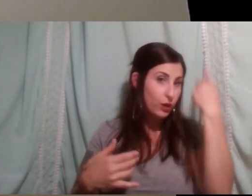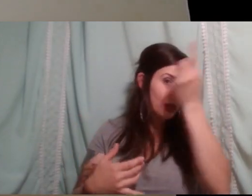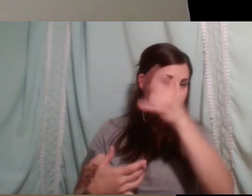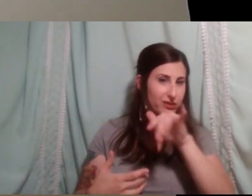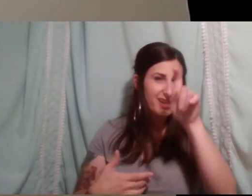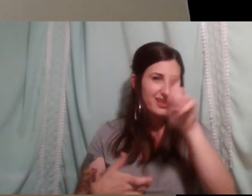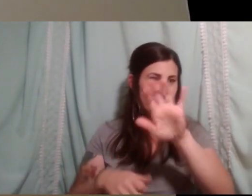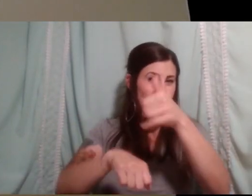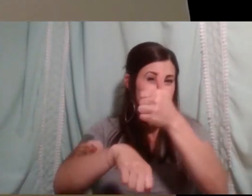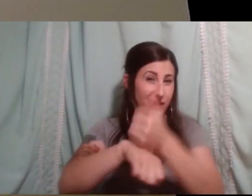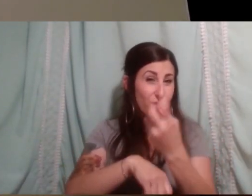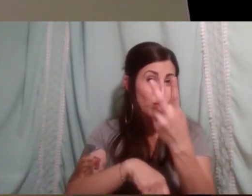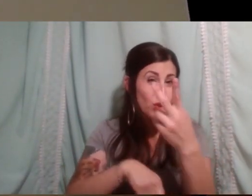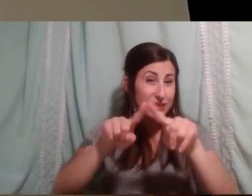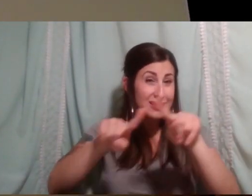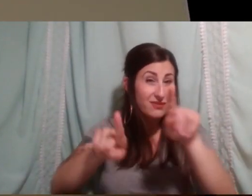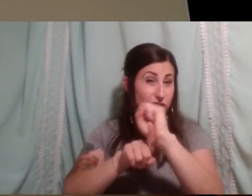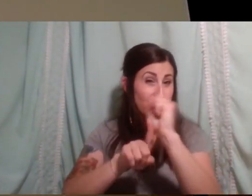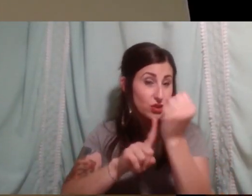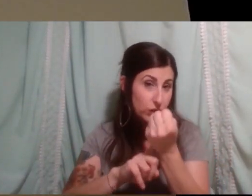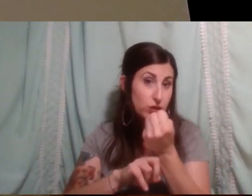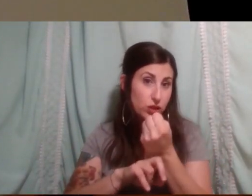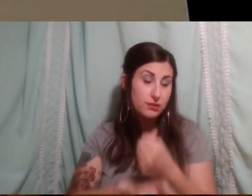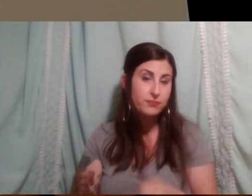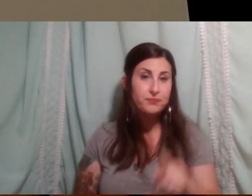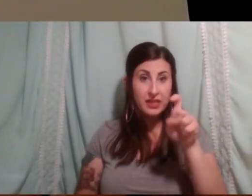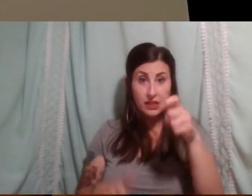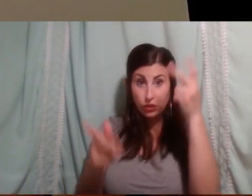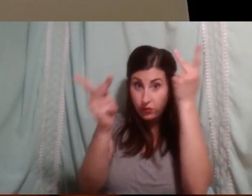different situations here. All right, I would have to figure out